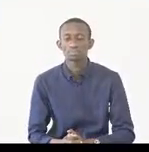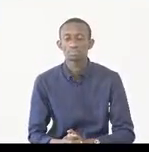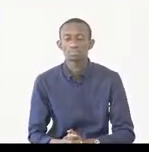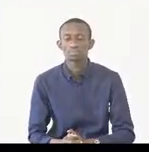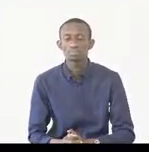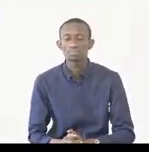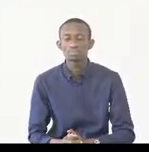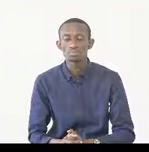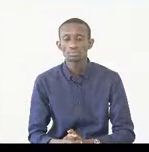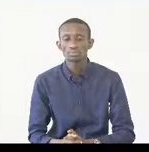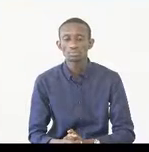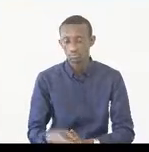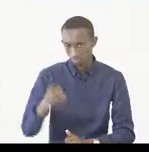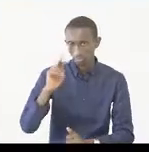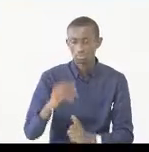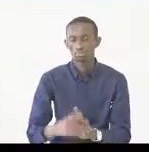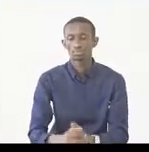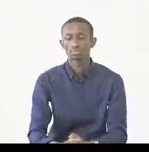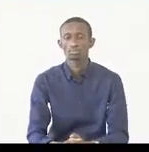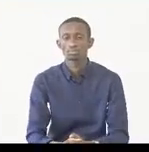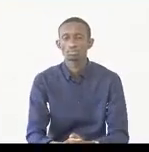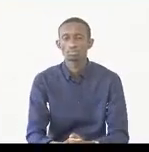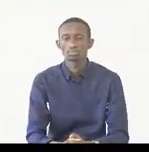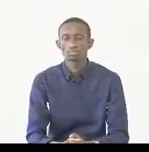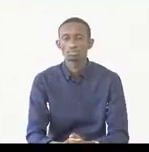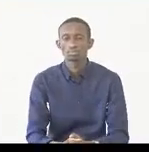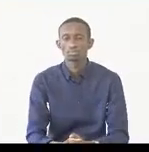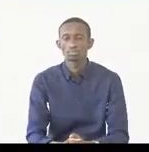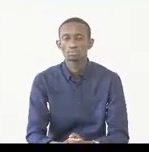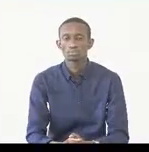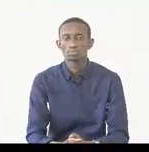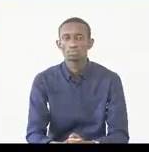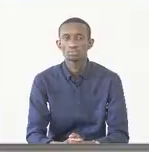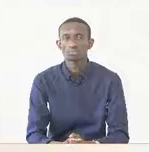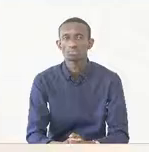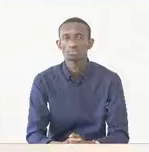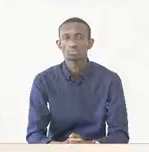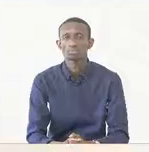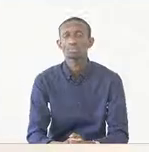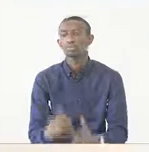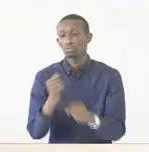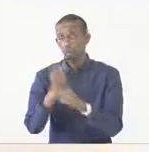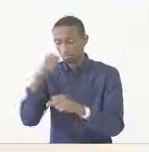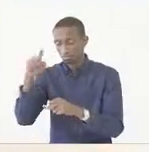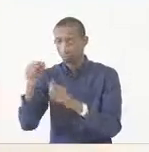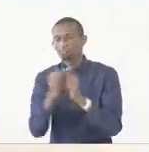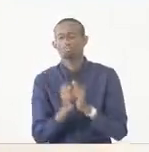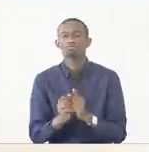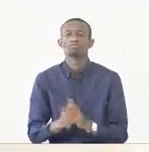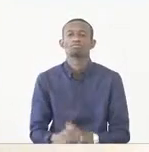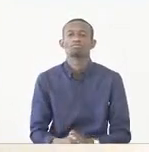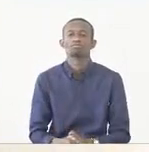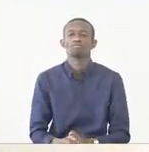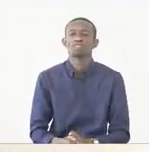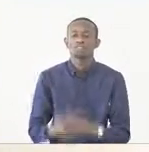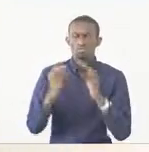answer, or just correction. Let's correct this. Correction of this. So as what you